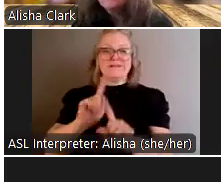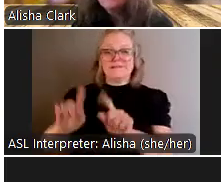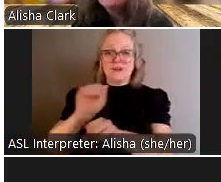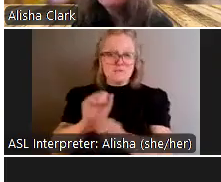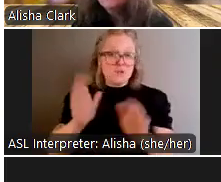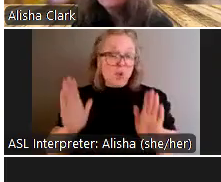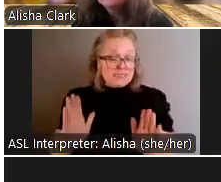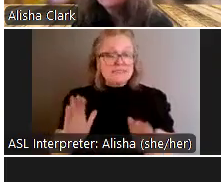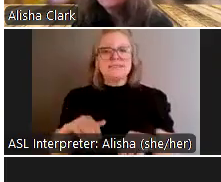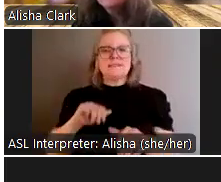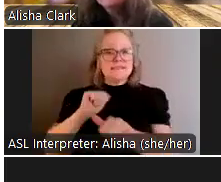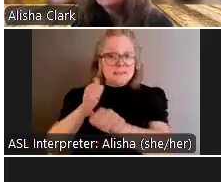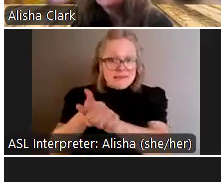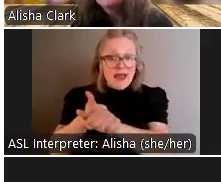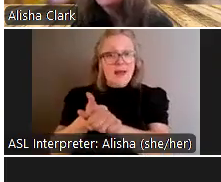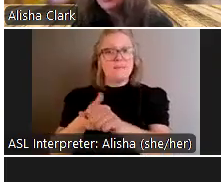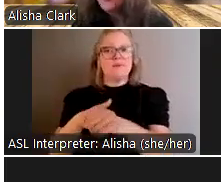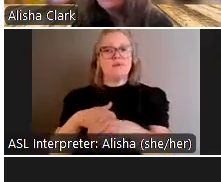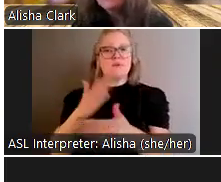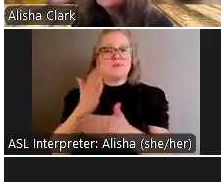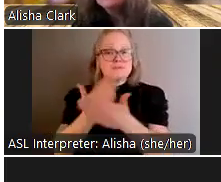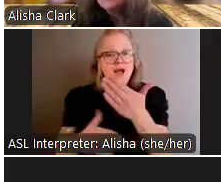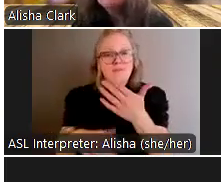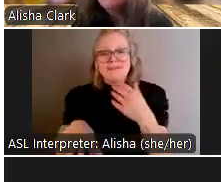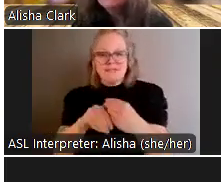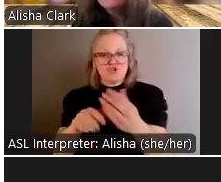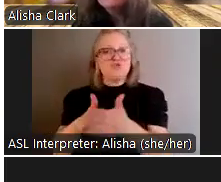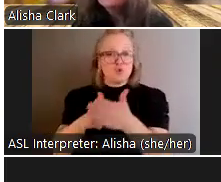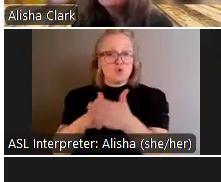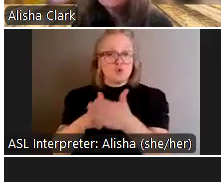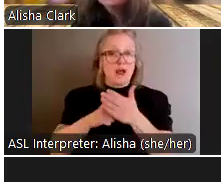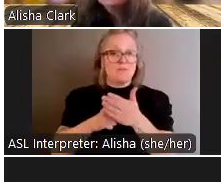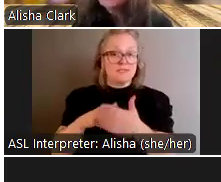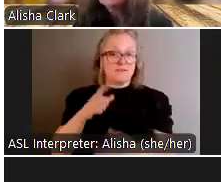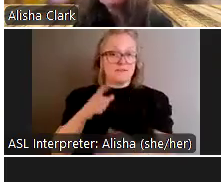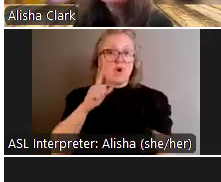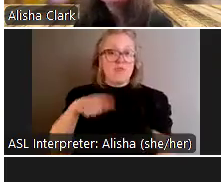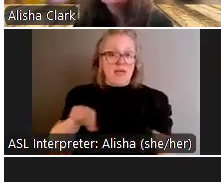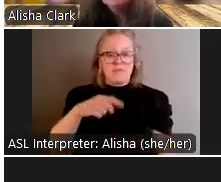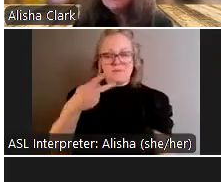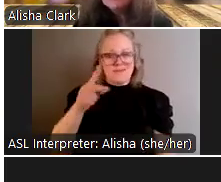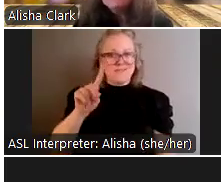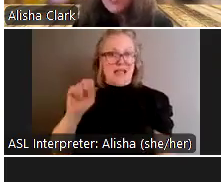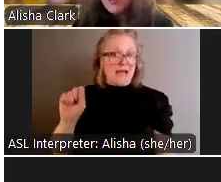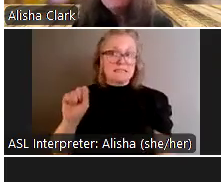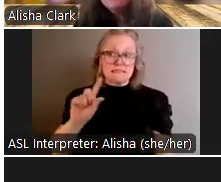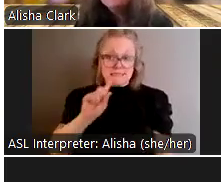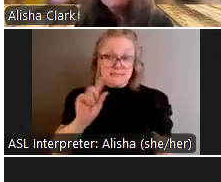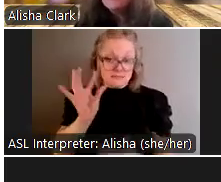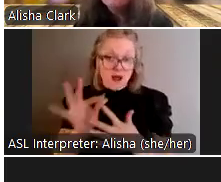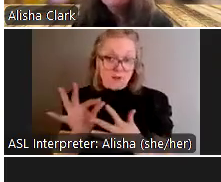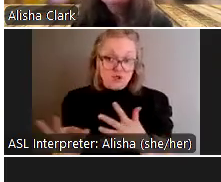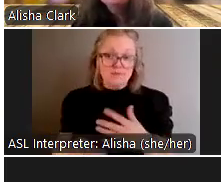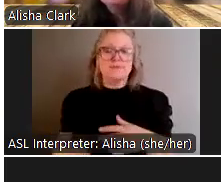with some additional, the requirements for them, but participant directed services is an option. And then we